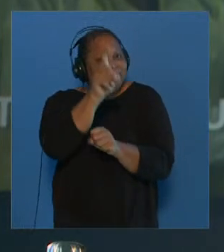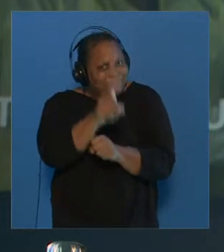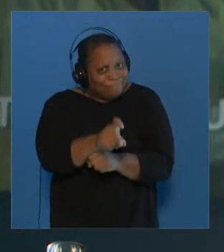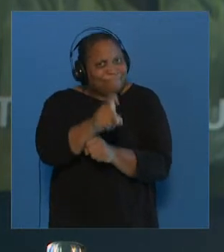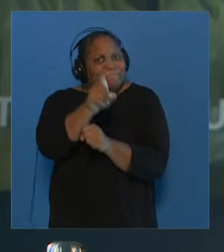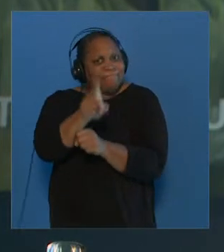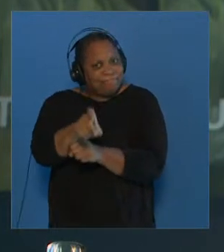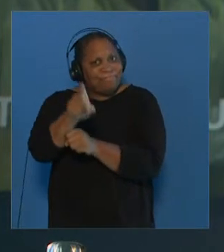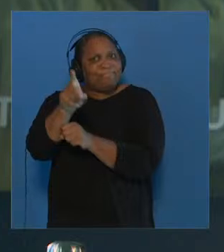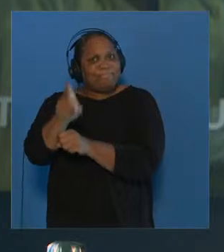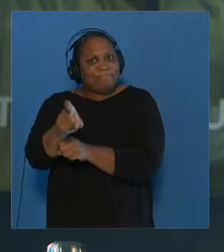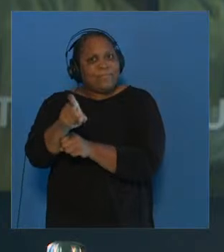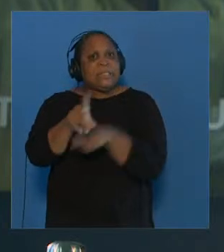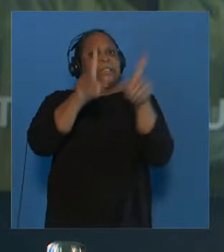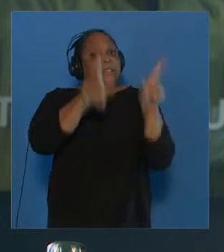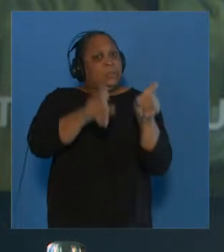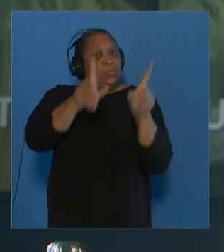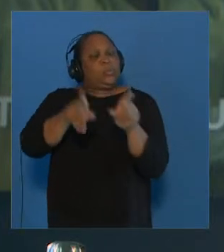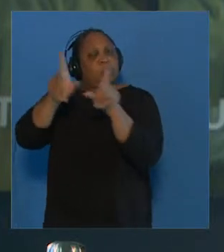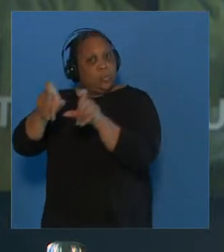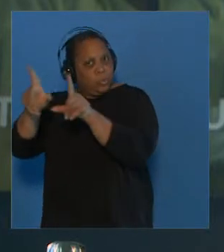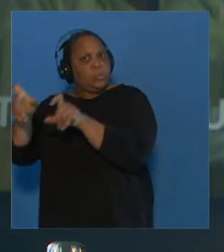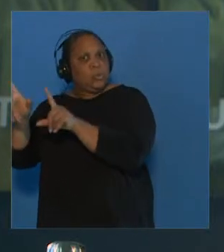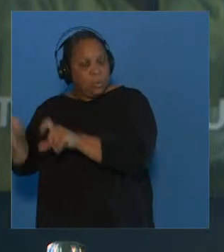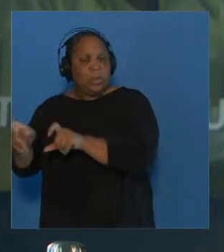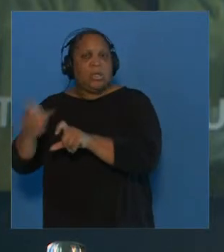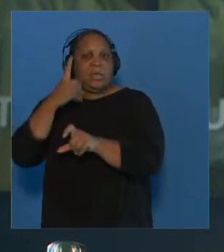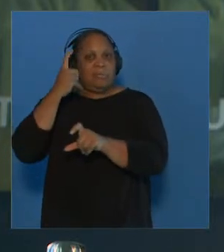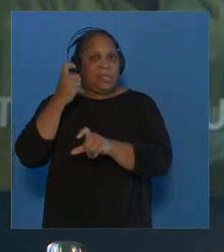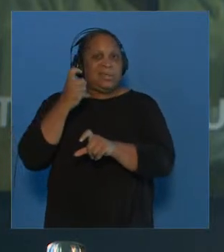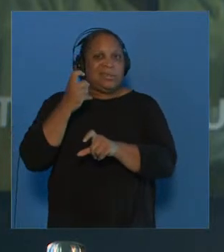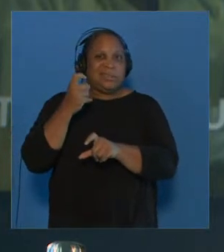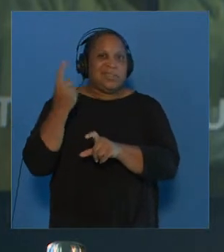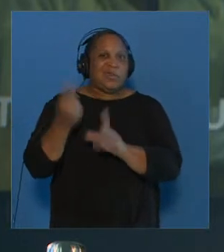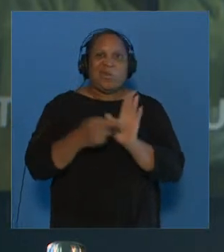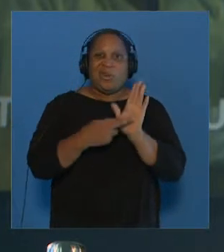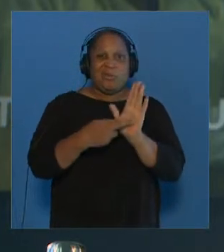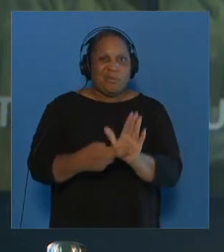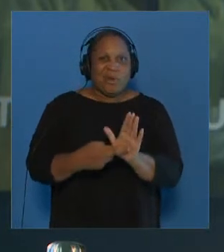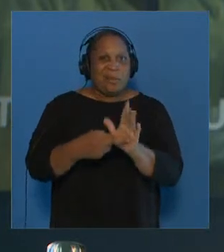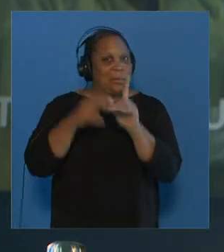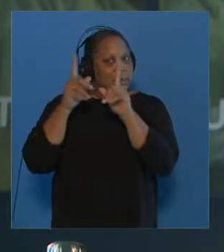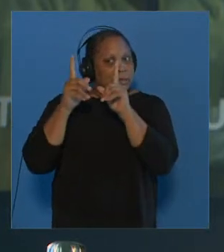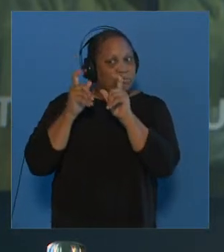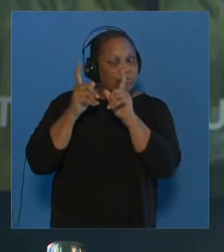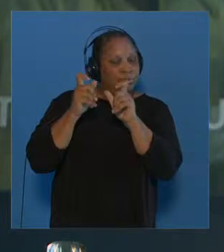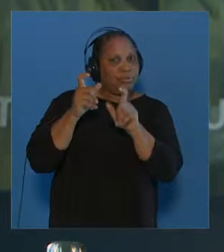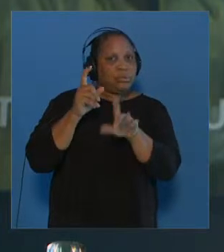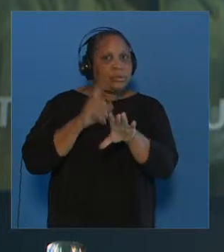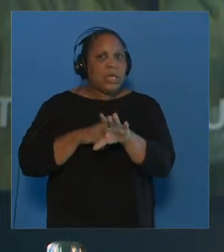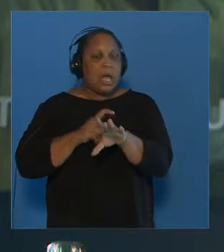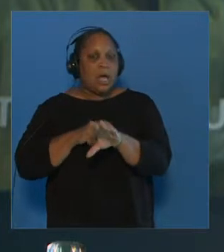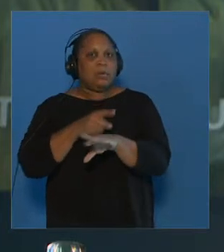to have aggressive testing regime, because of the fact that it only represents a snapshot of time with respect to